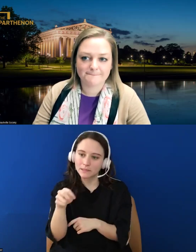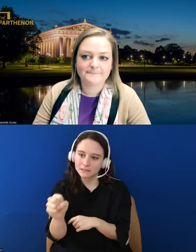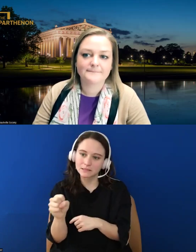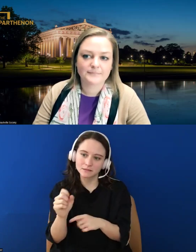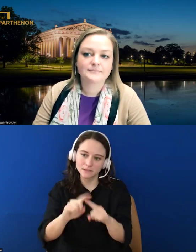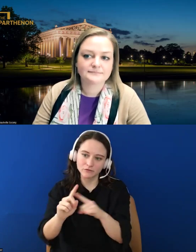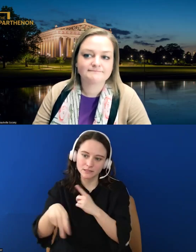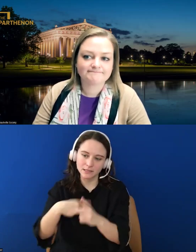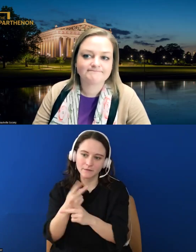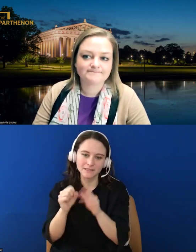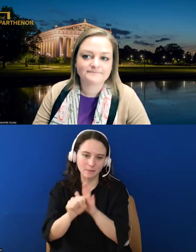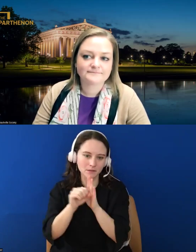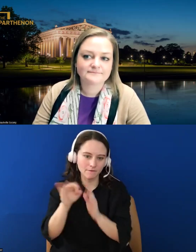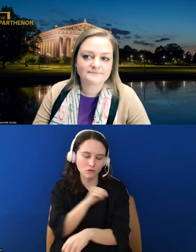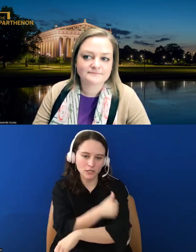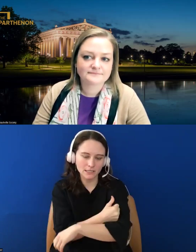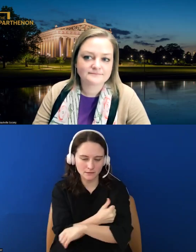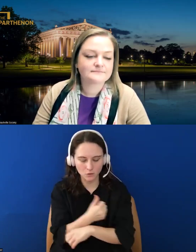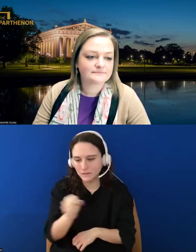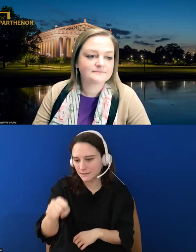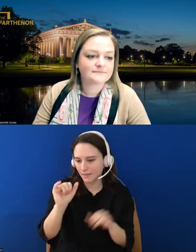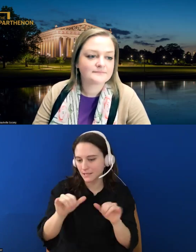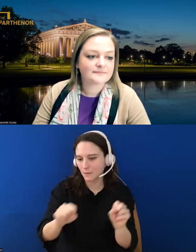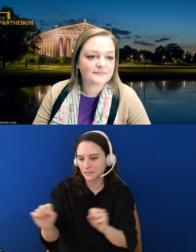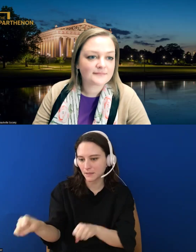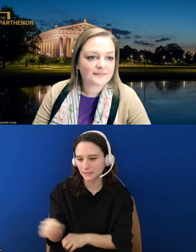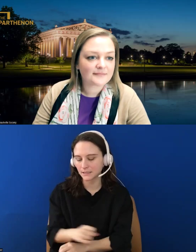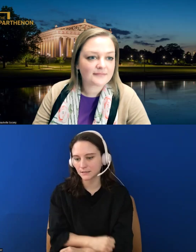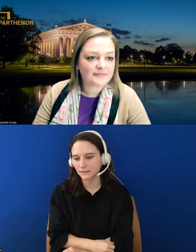authority. So yes, that's a possibility. Mm-hmm.